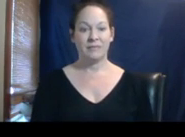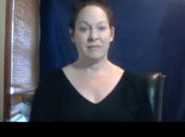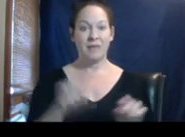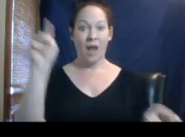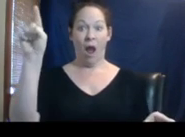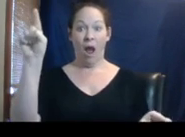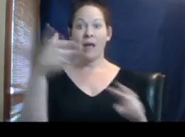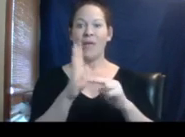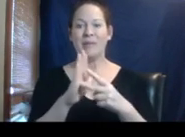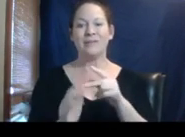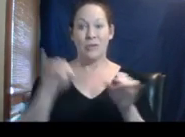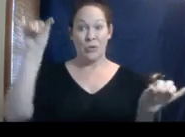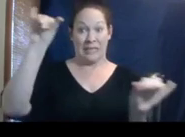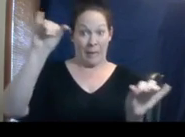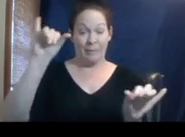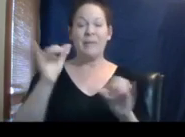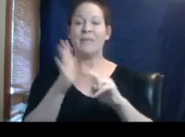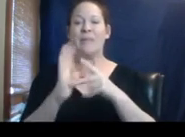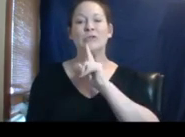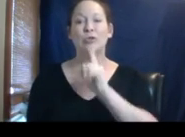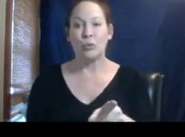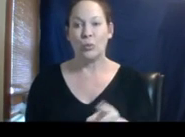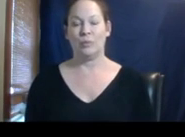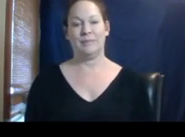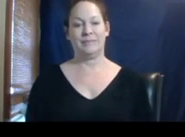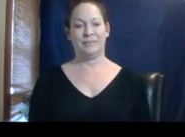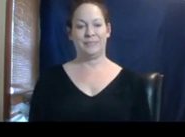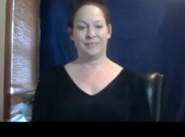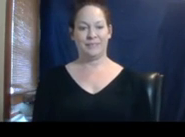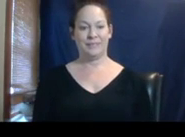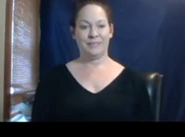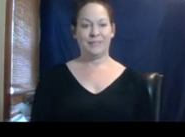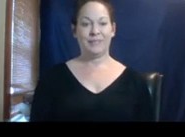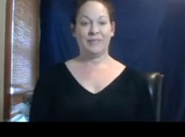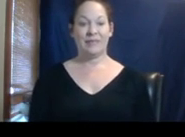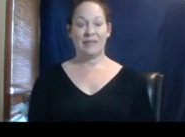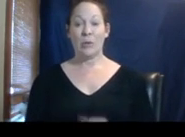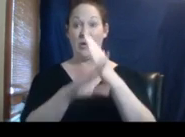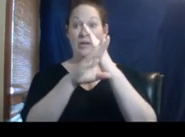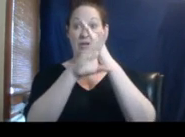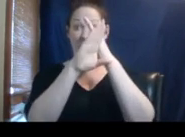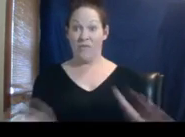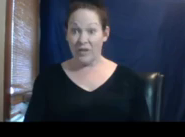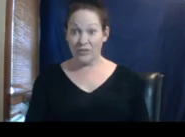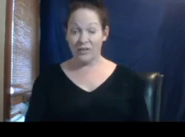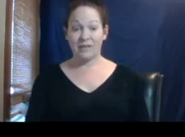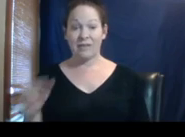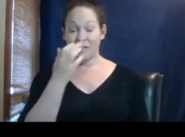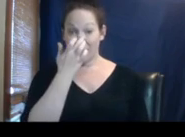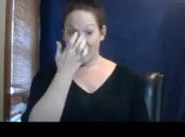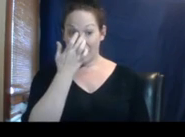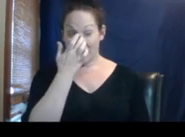true. And so our division algorithm, our way of writing divisions, has a way of letting